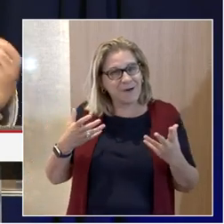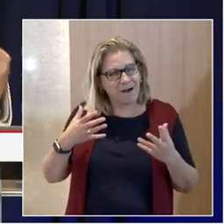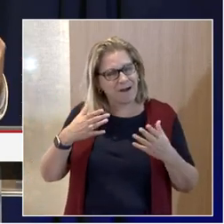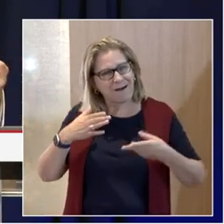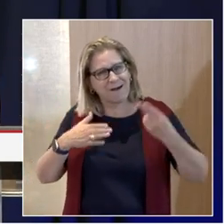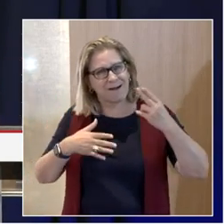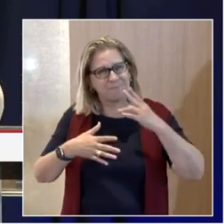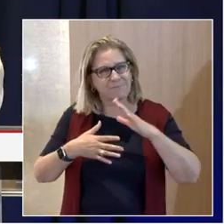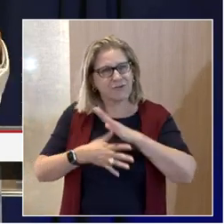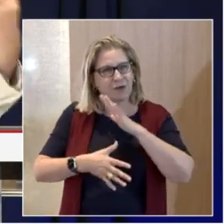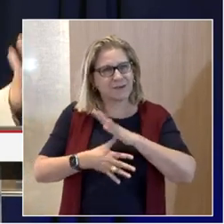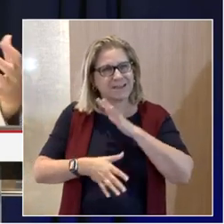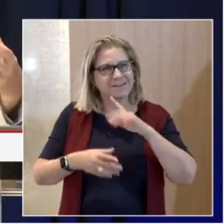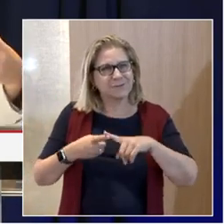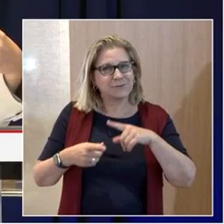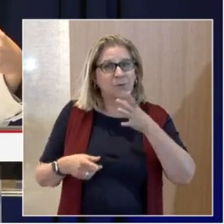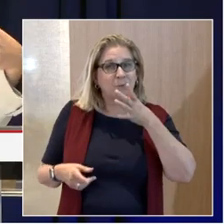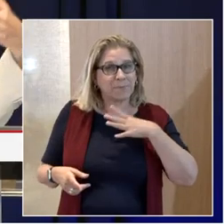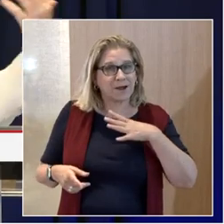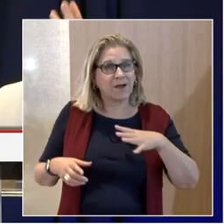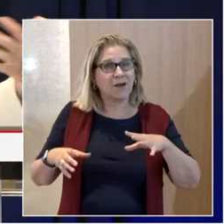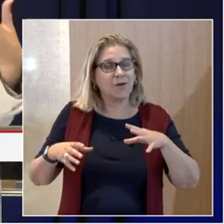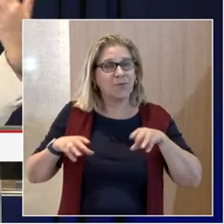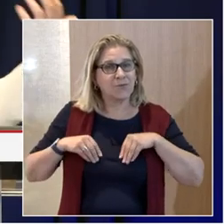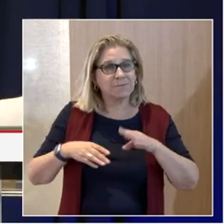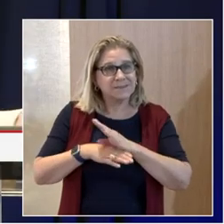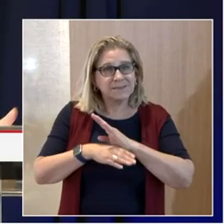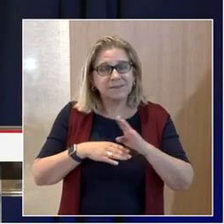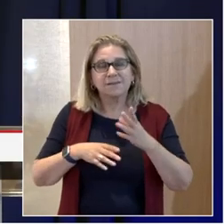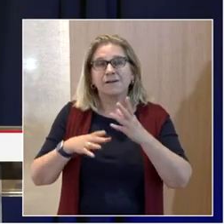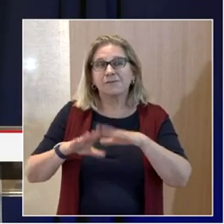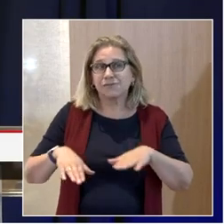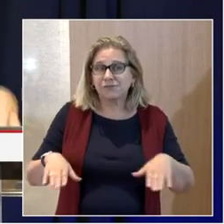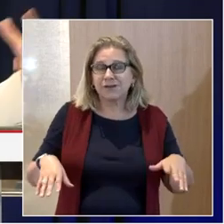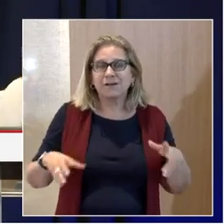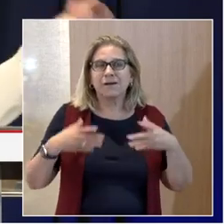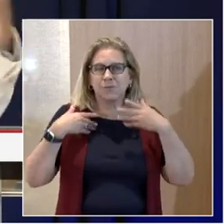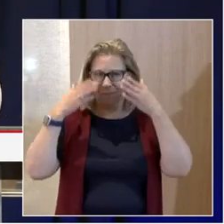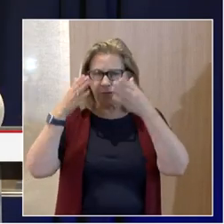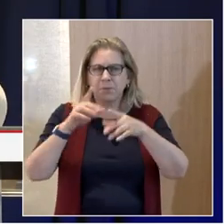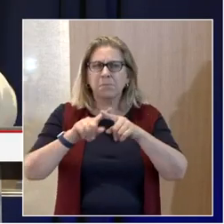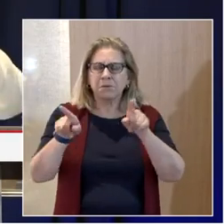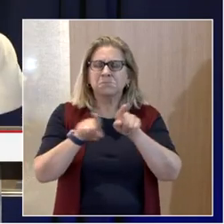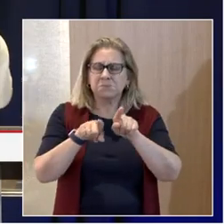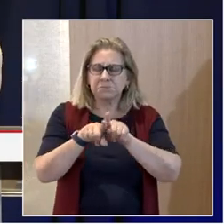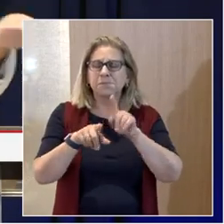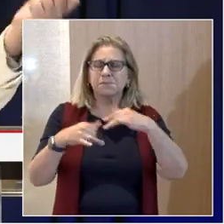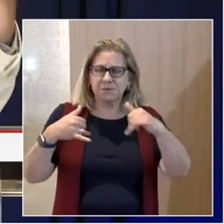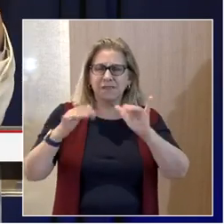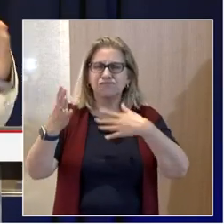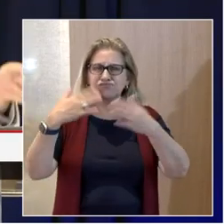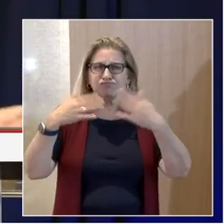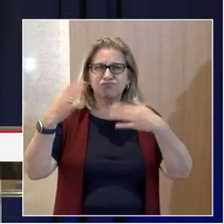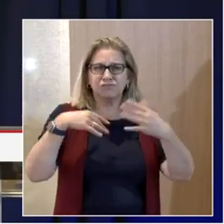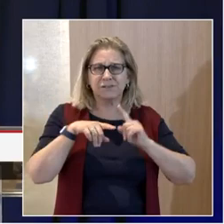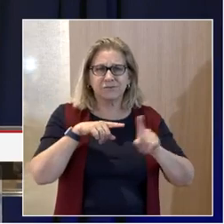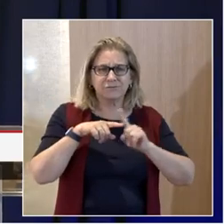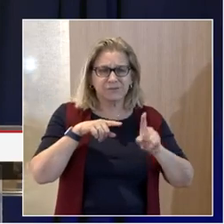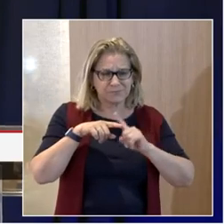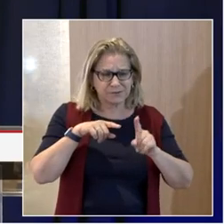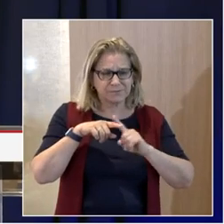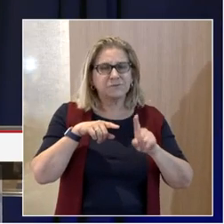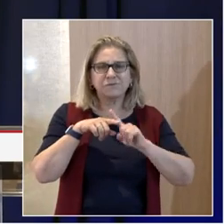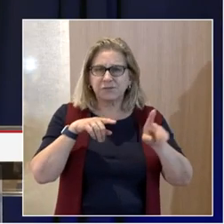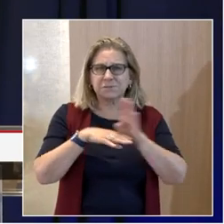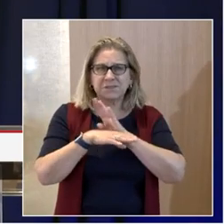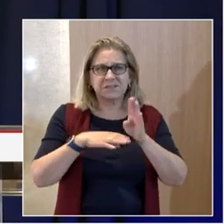know are going to make the downtown more resilient and sustainable for not just people to live there, but for to have the services around that's going to